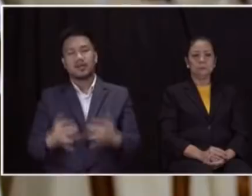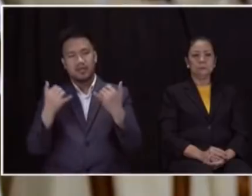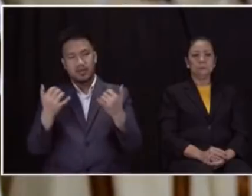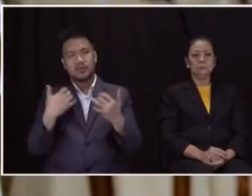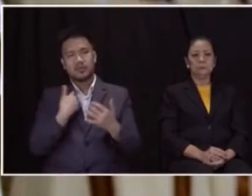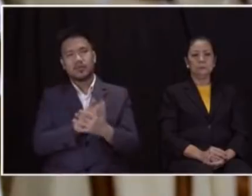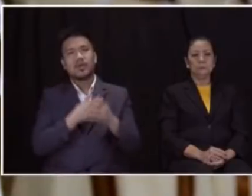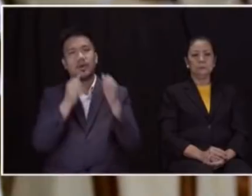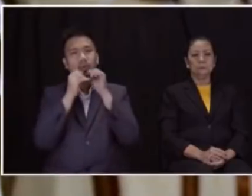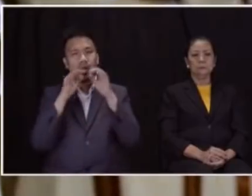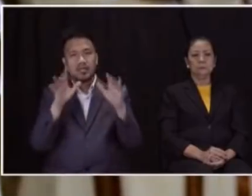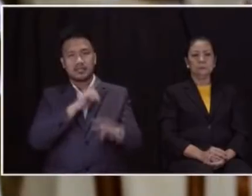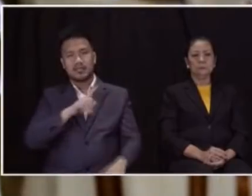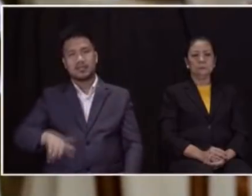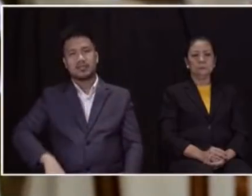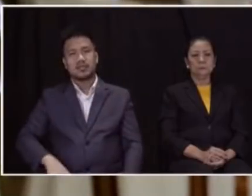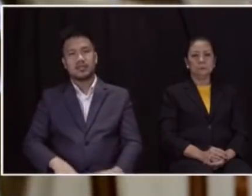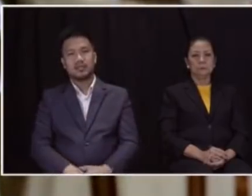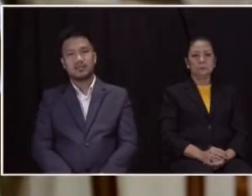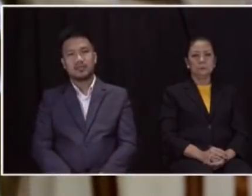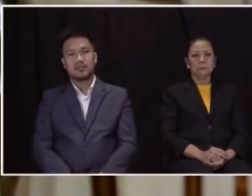therefore bless the Lord.